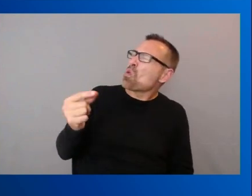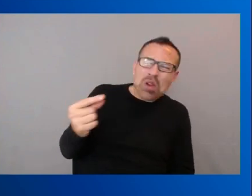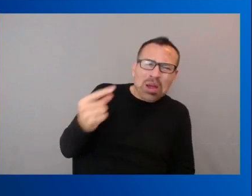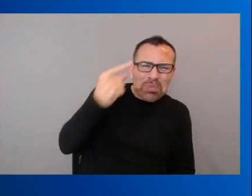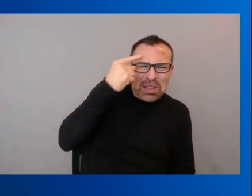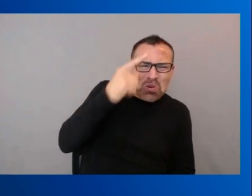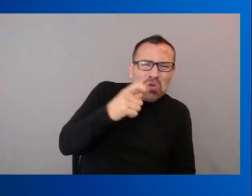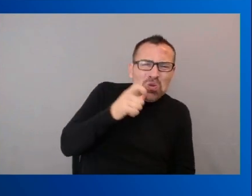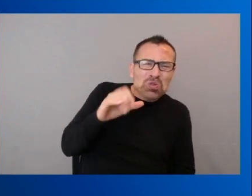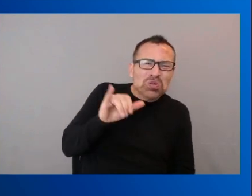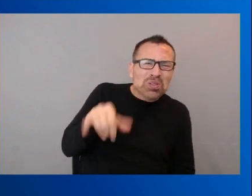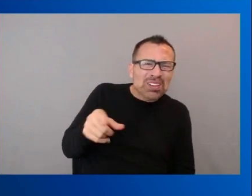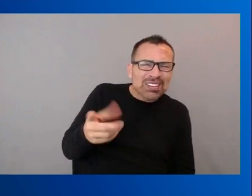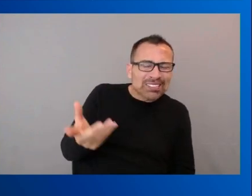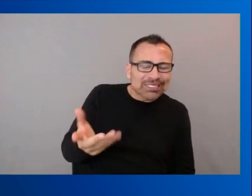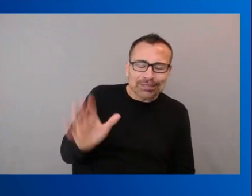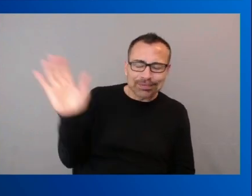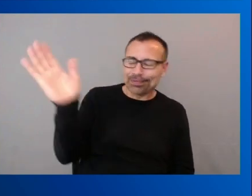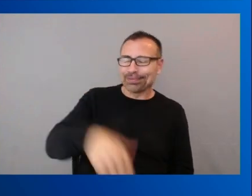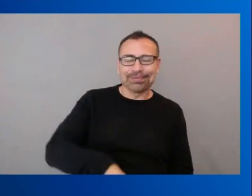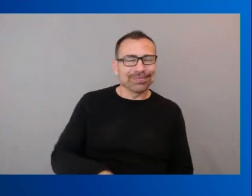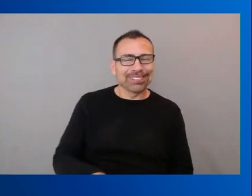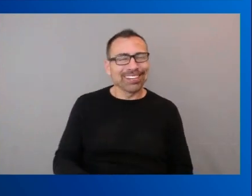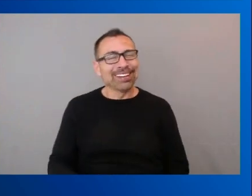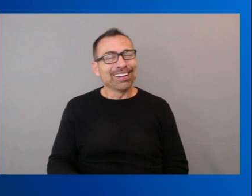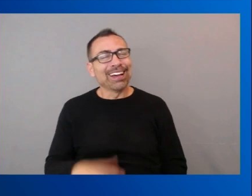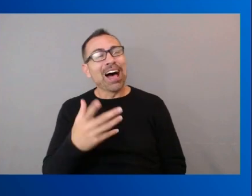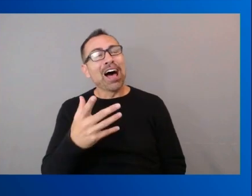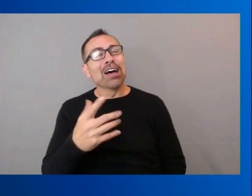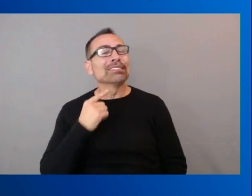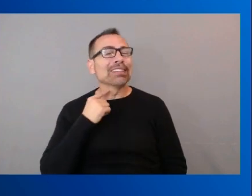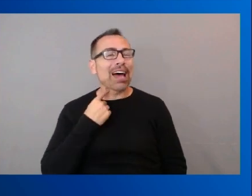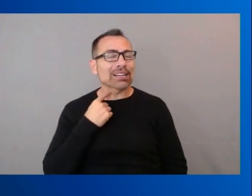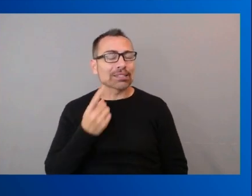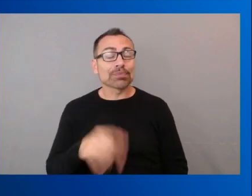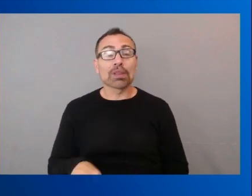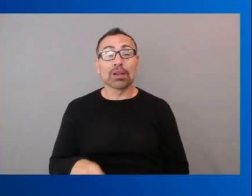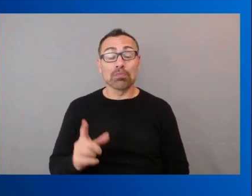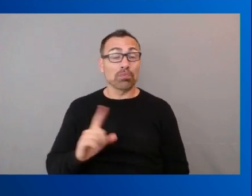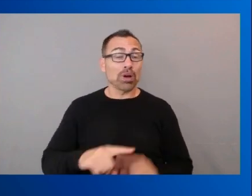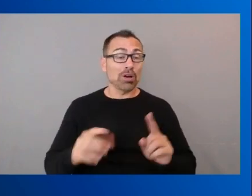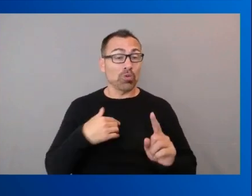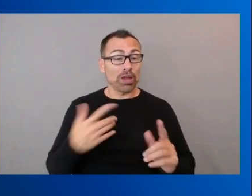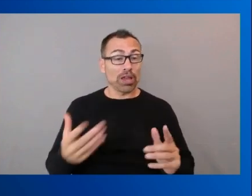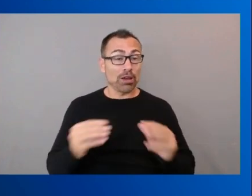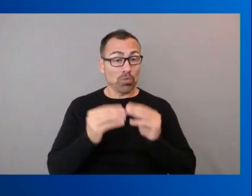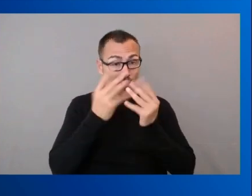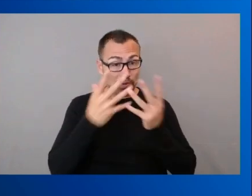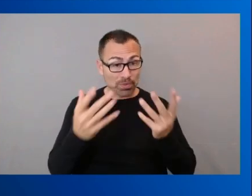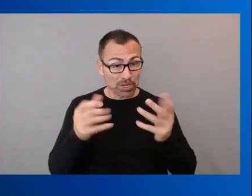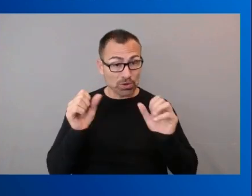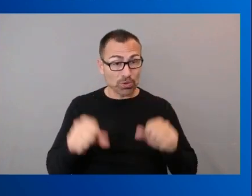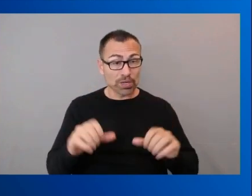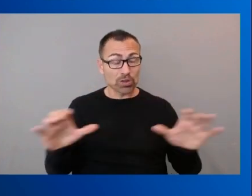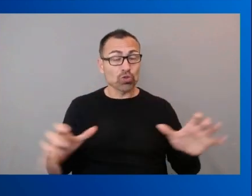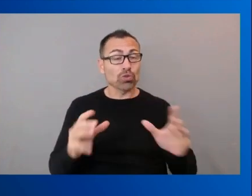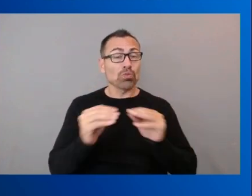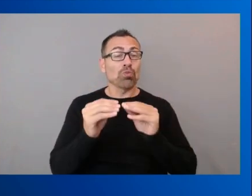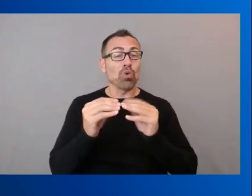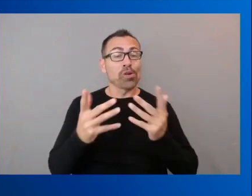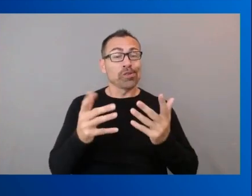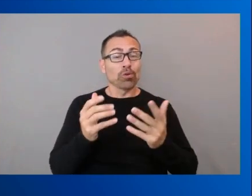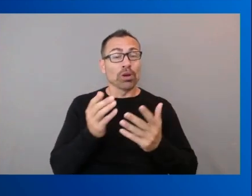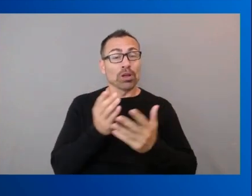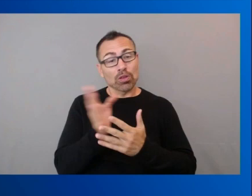routes? But exactly that. So we have more information. We could do more different kind of routing with the consumer. So Eric, in this example, you might